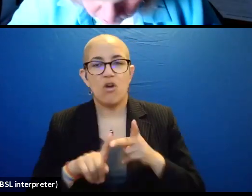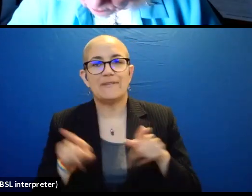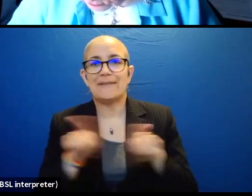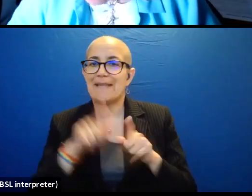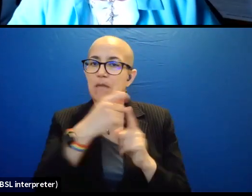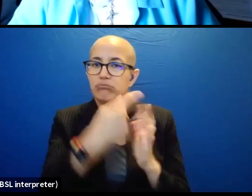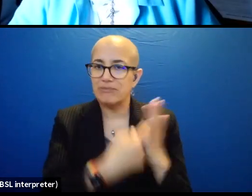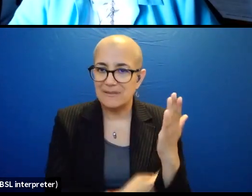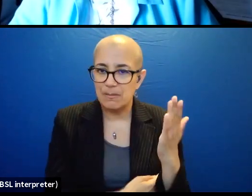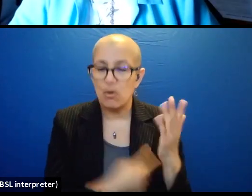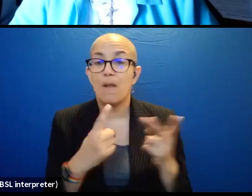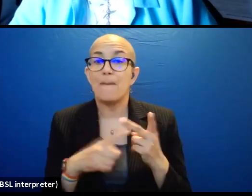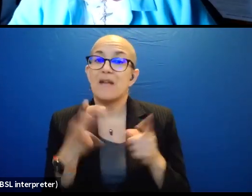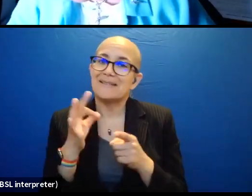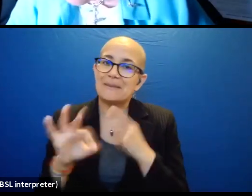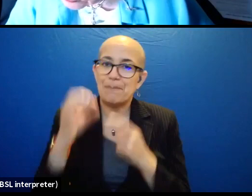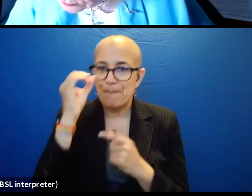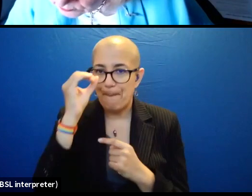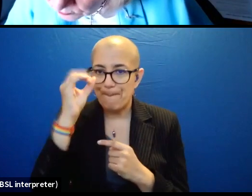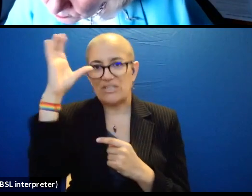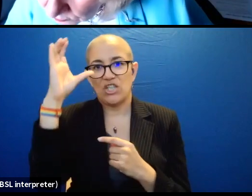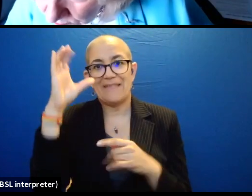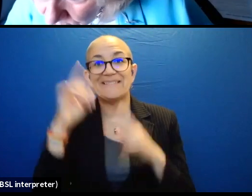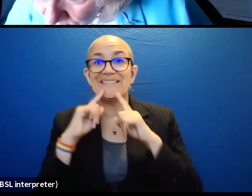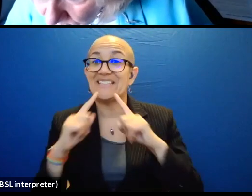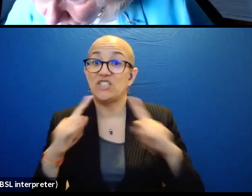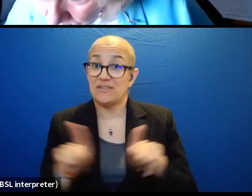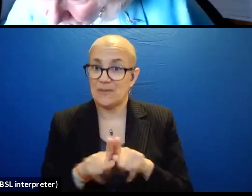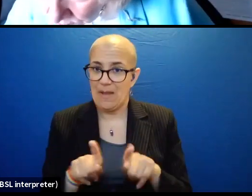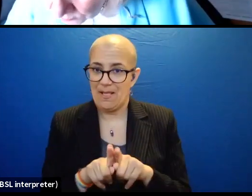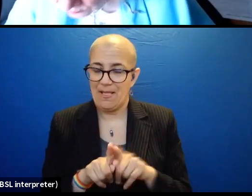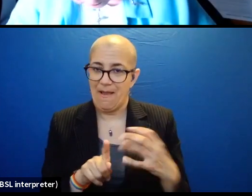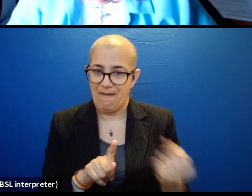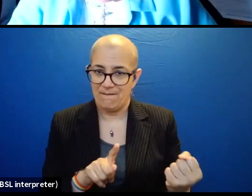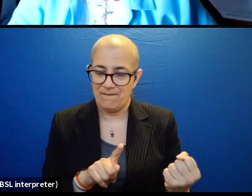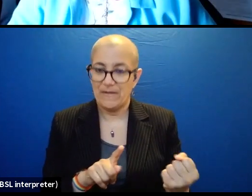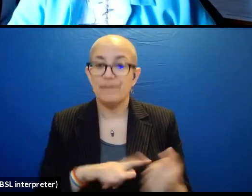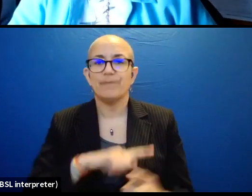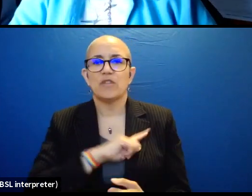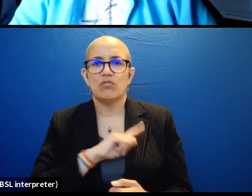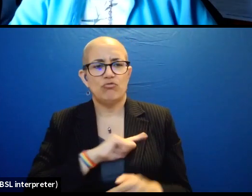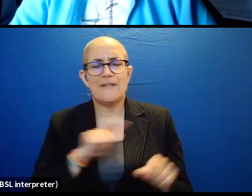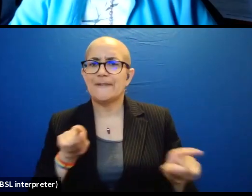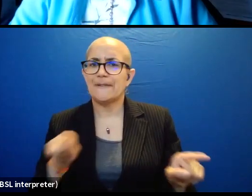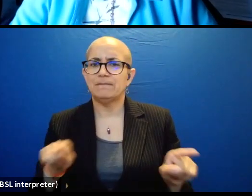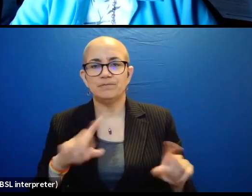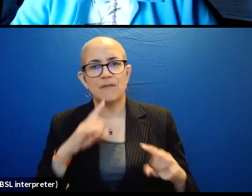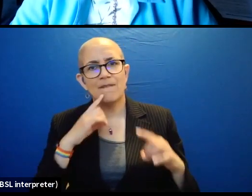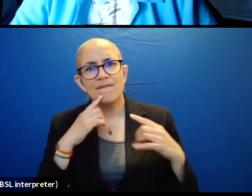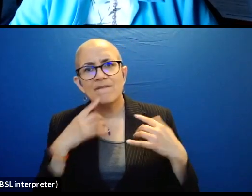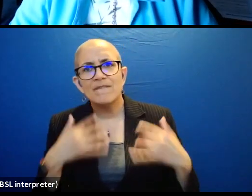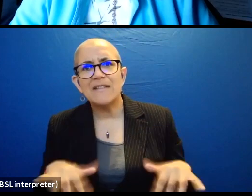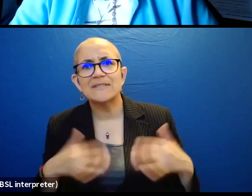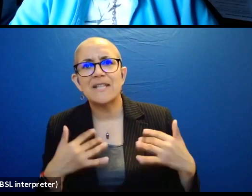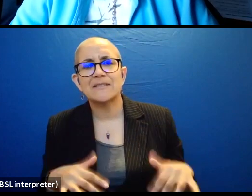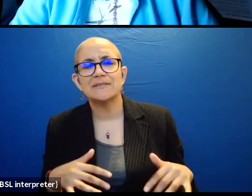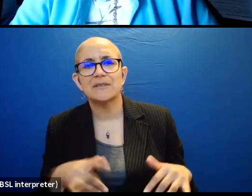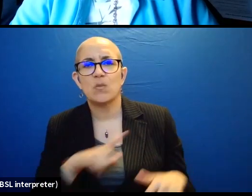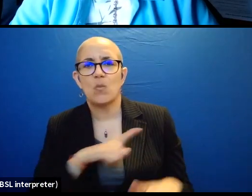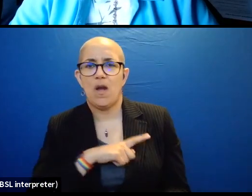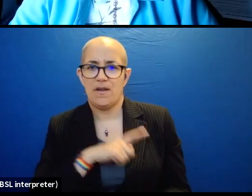were specialist teachers. And the reason why that was so fascinating to me